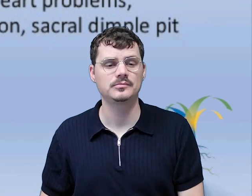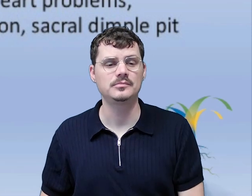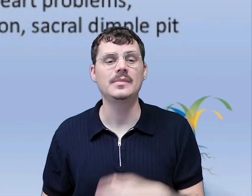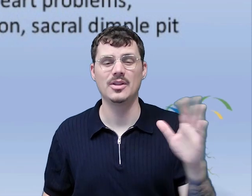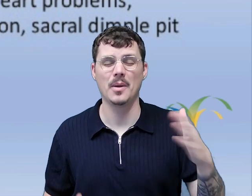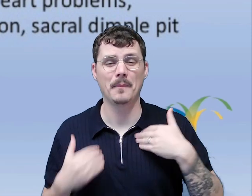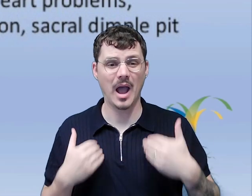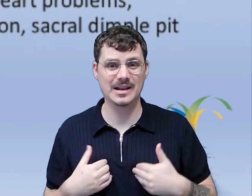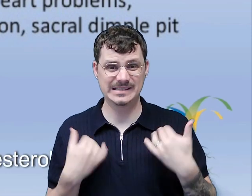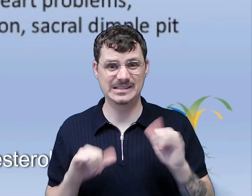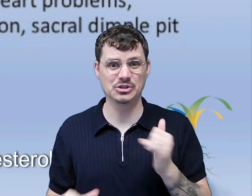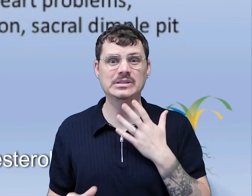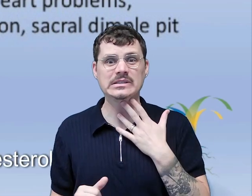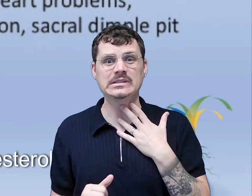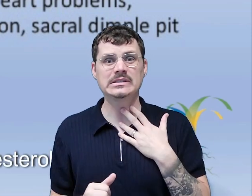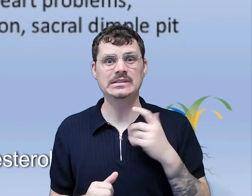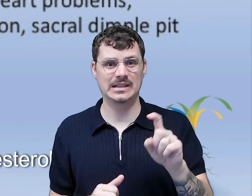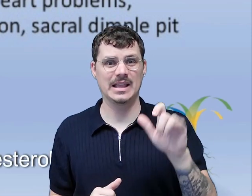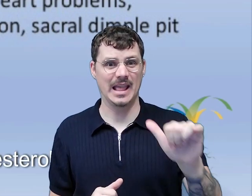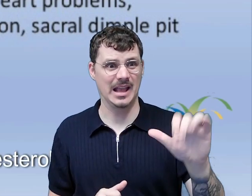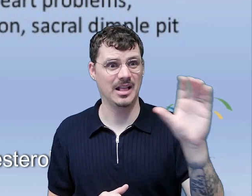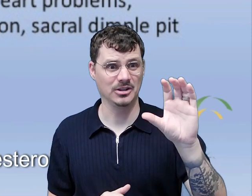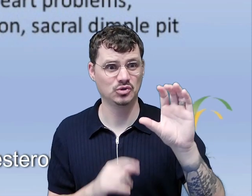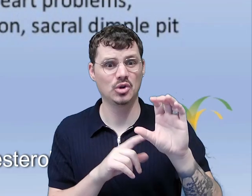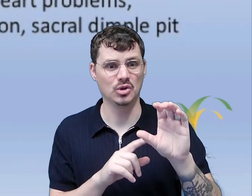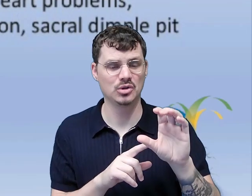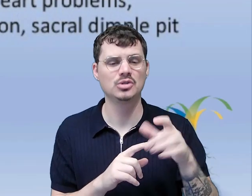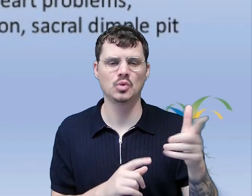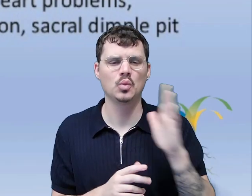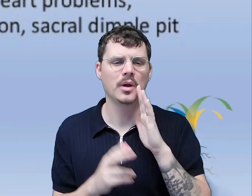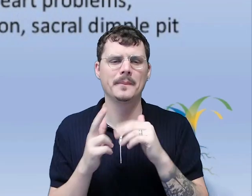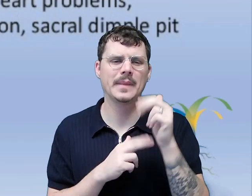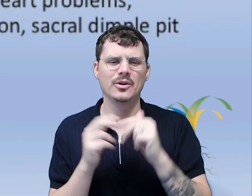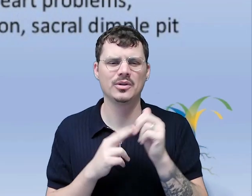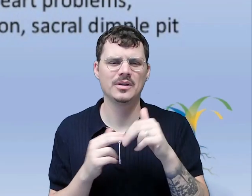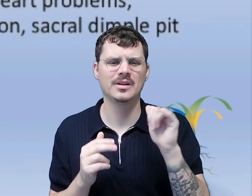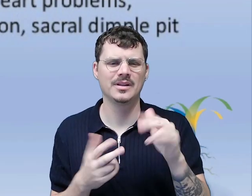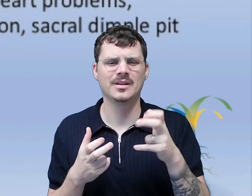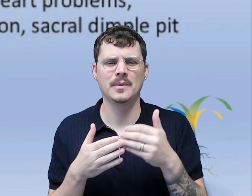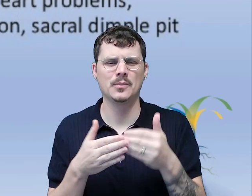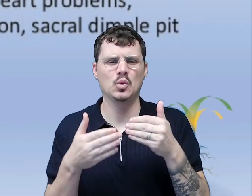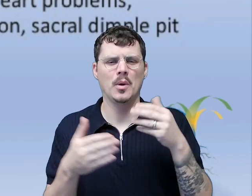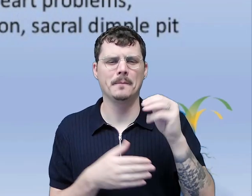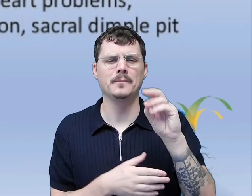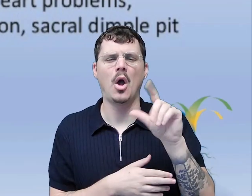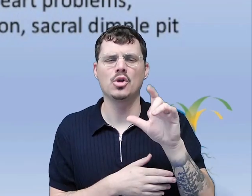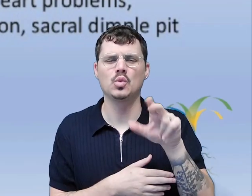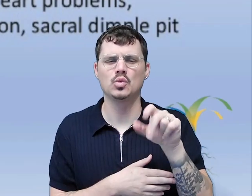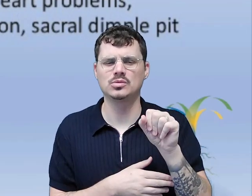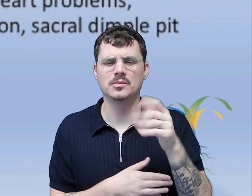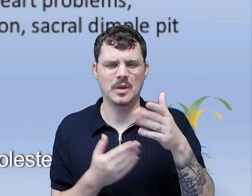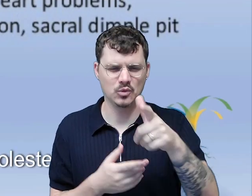and when their body still is craving the cholesterol they need, so they build up the